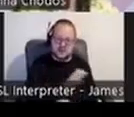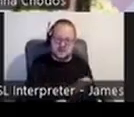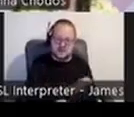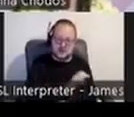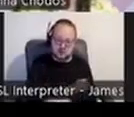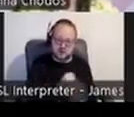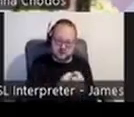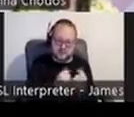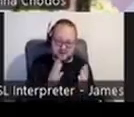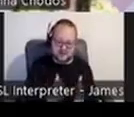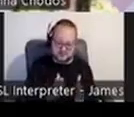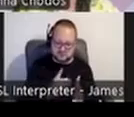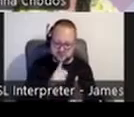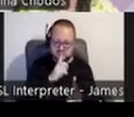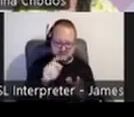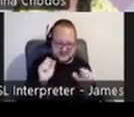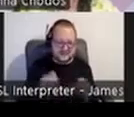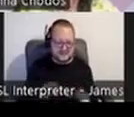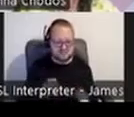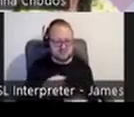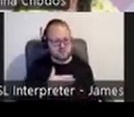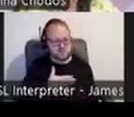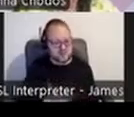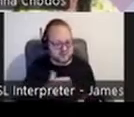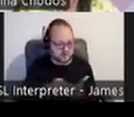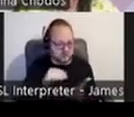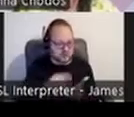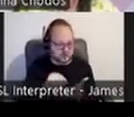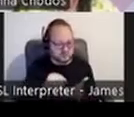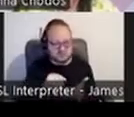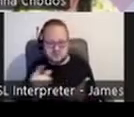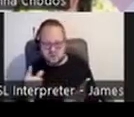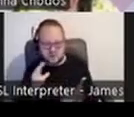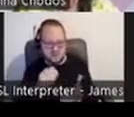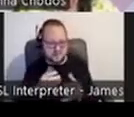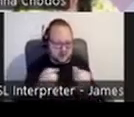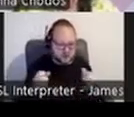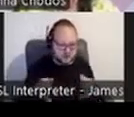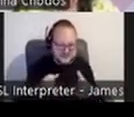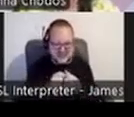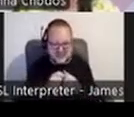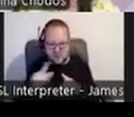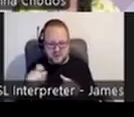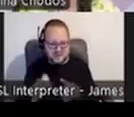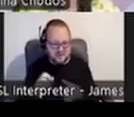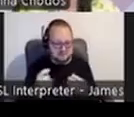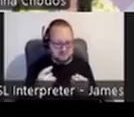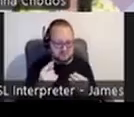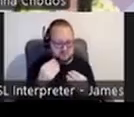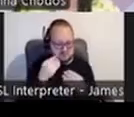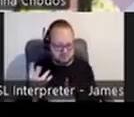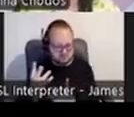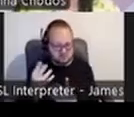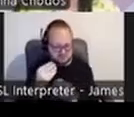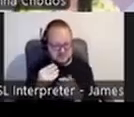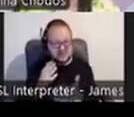who's willing to learn about where the boundaries are for that organization. And some providers will never, or healthcare